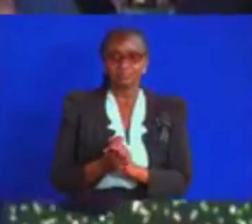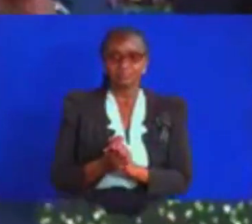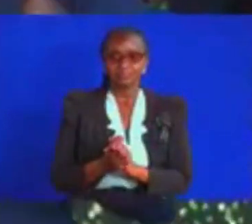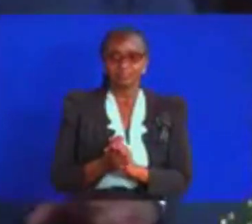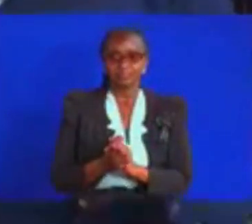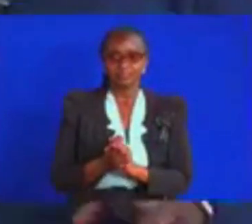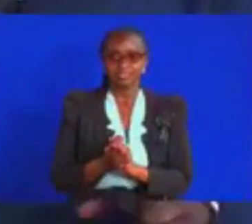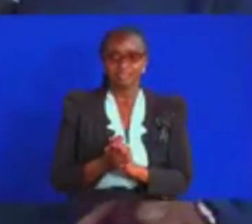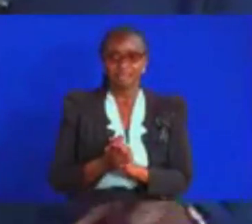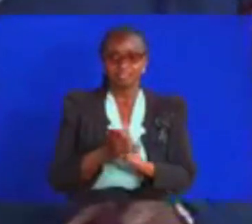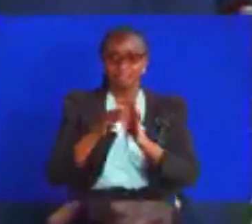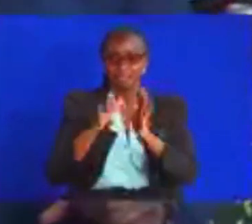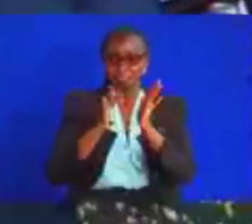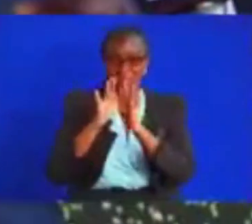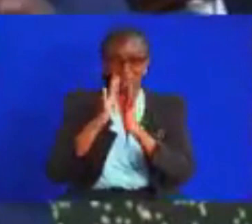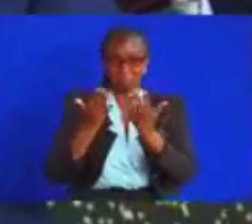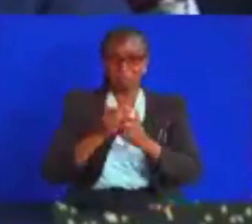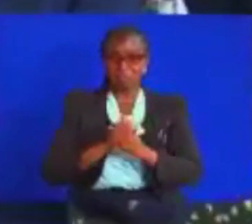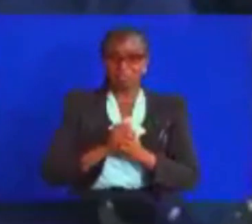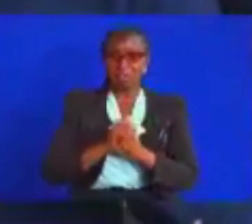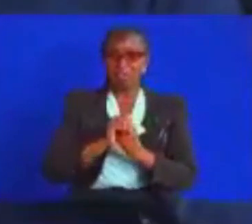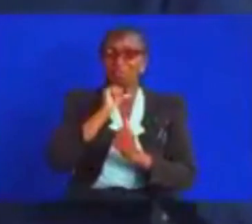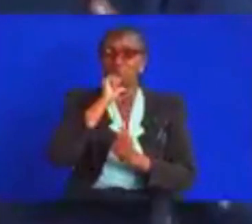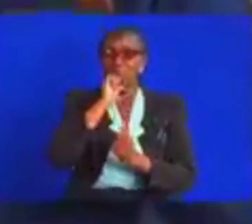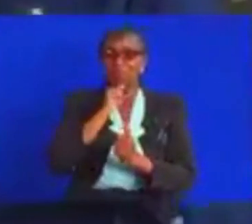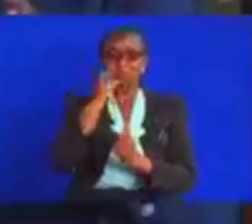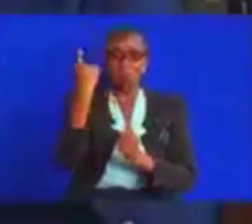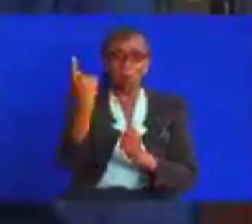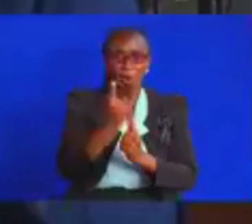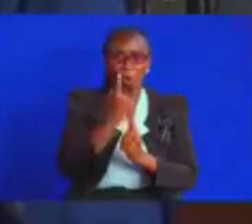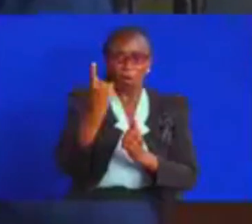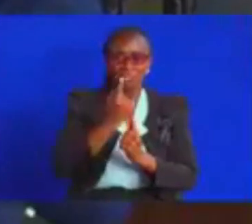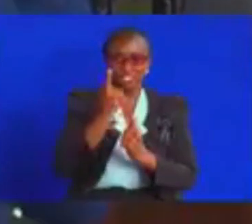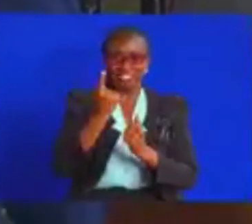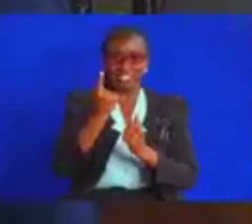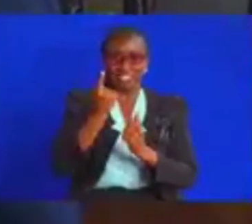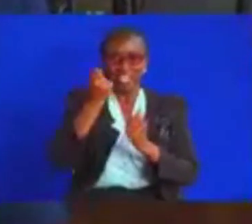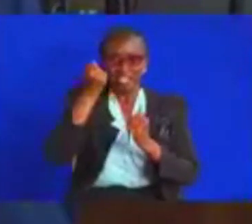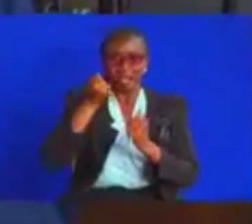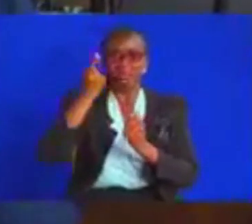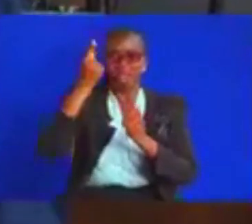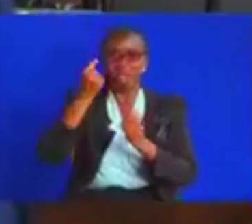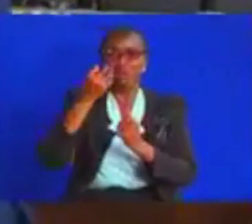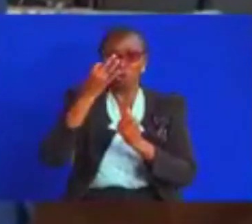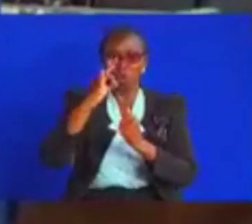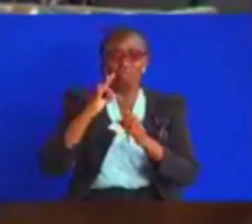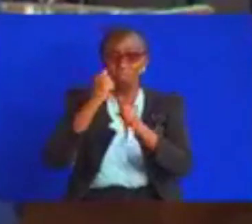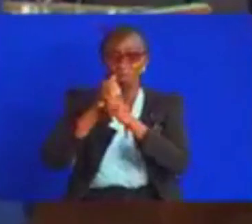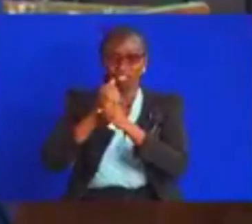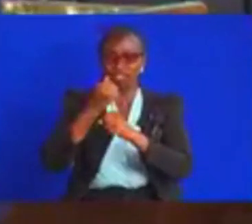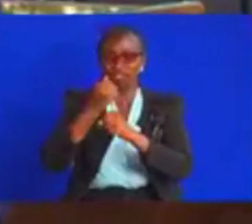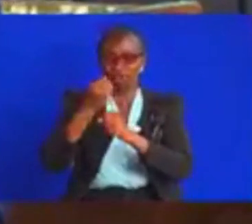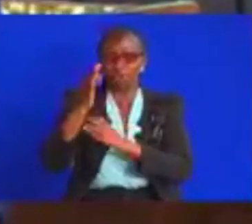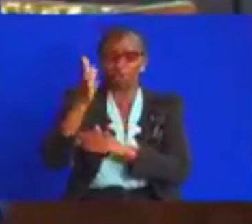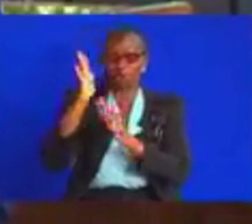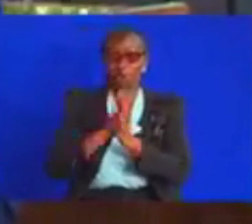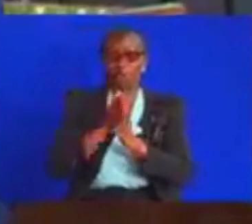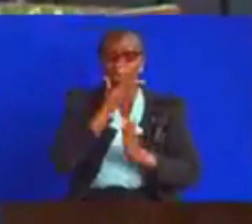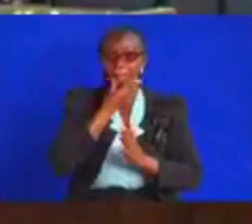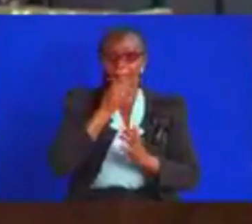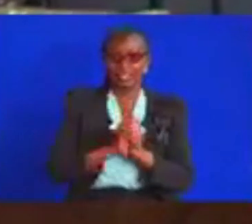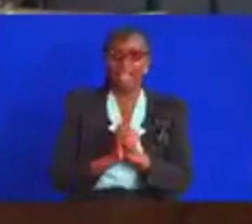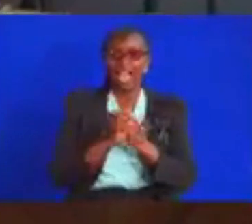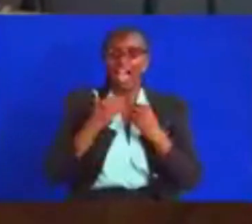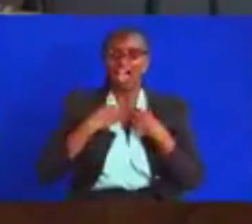The Bible is not the only capture of the dealings of God with men. You know that by now. There are